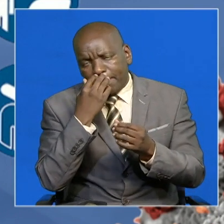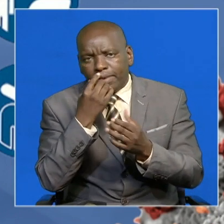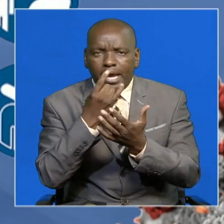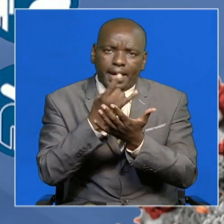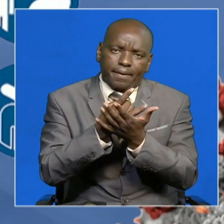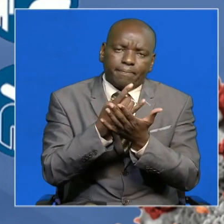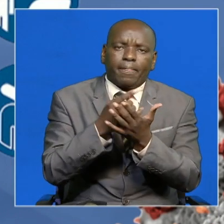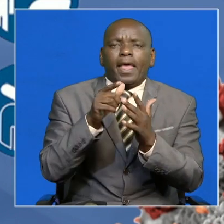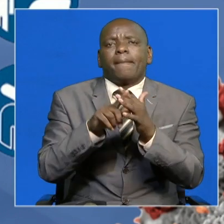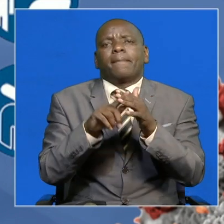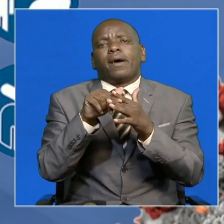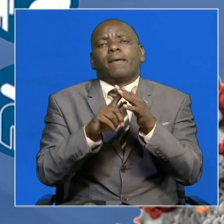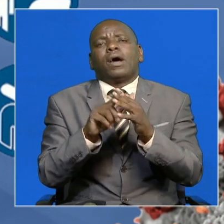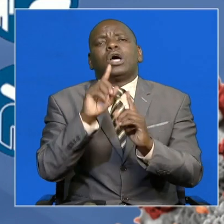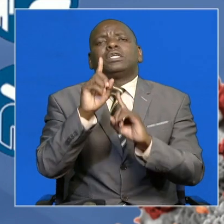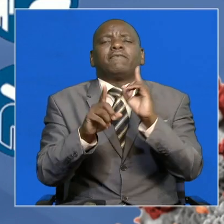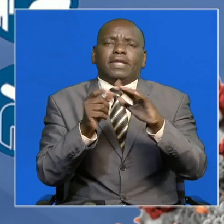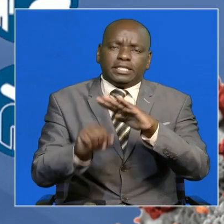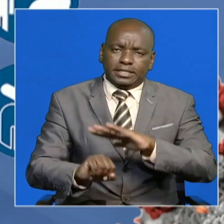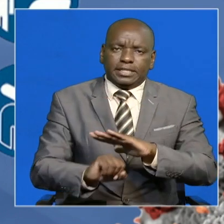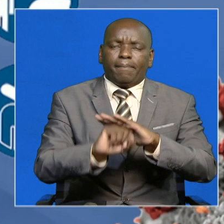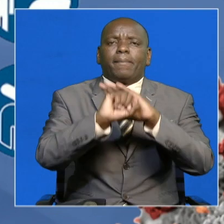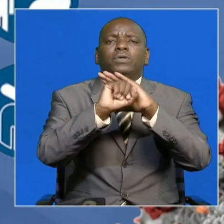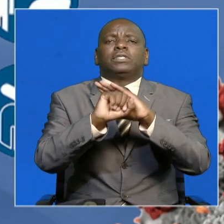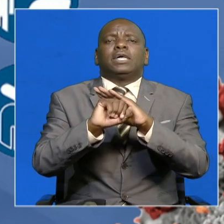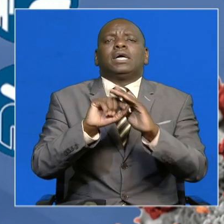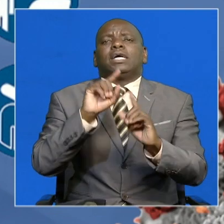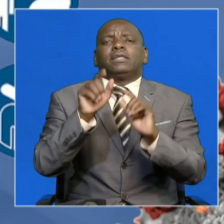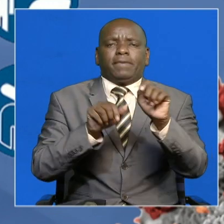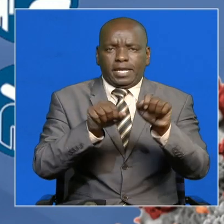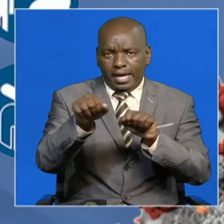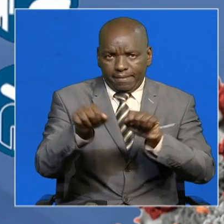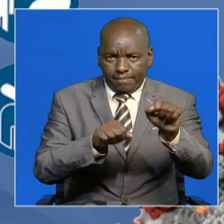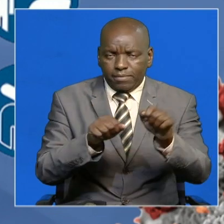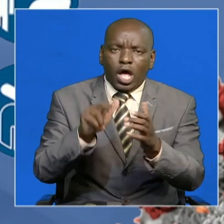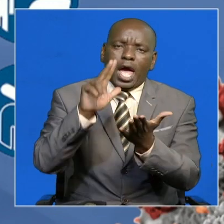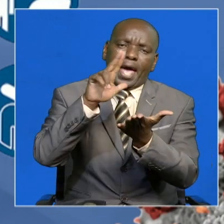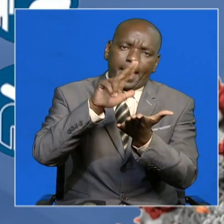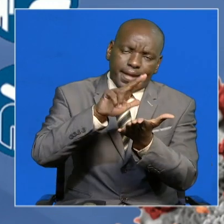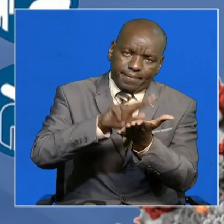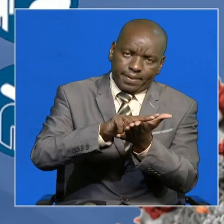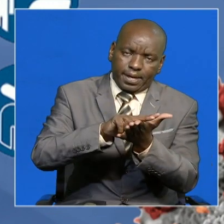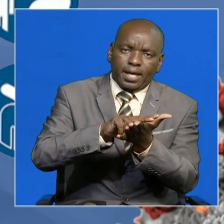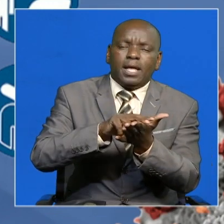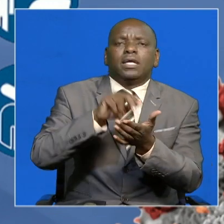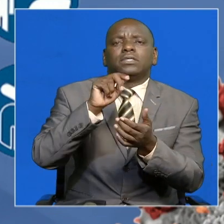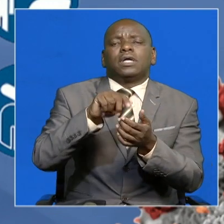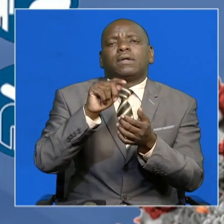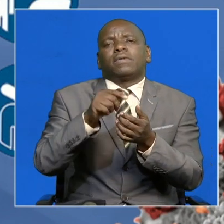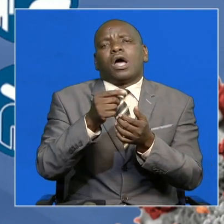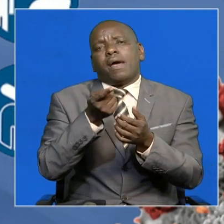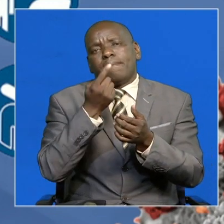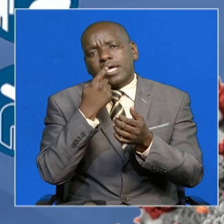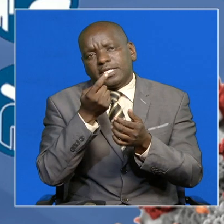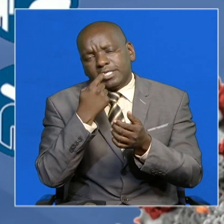and mechanical ventilatory support, as well as administration of approved and registered